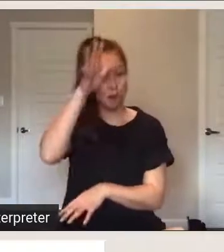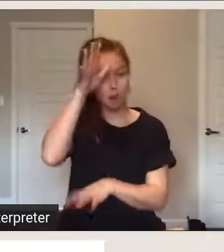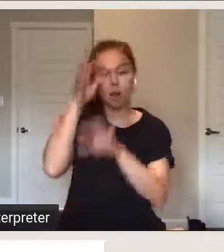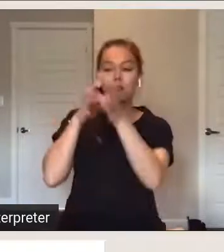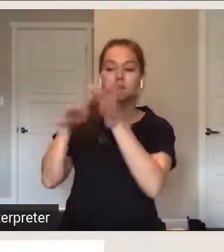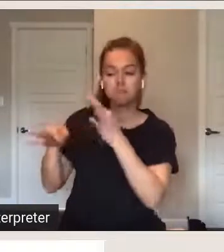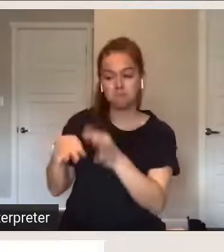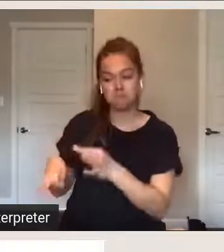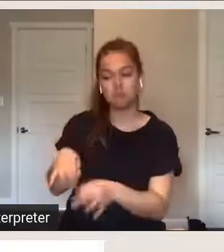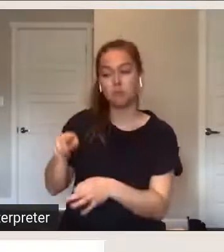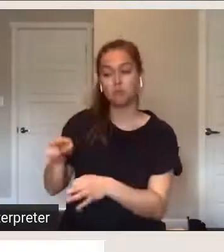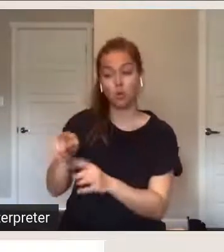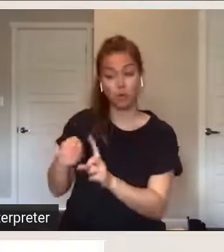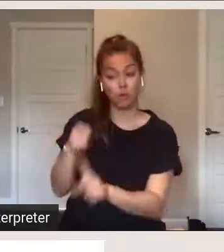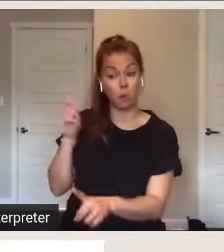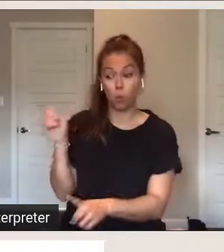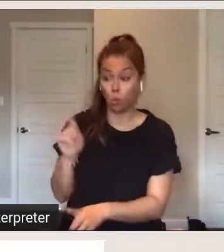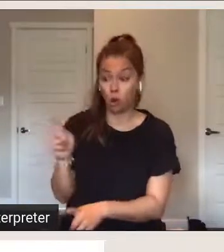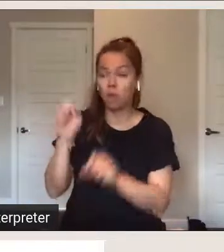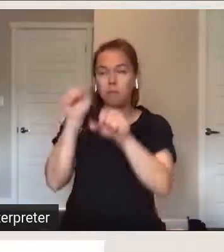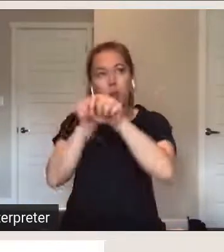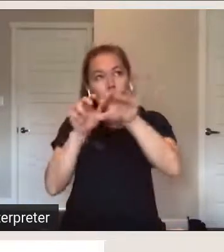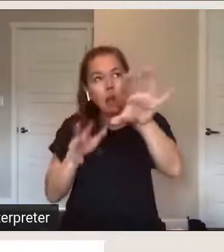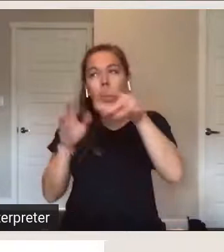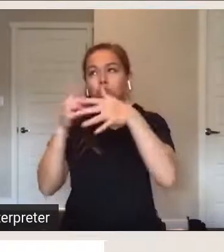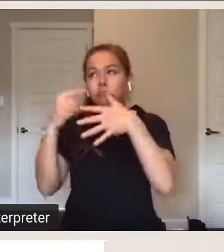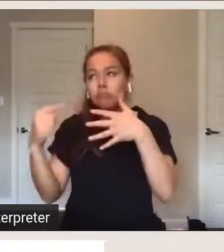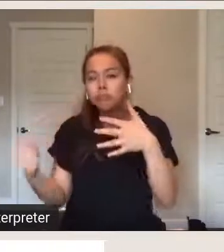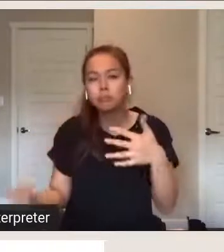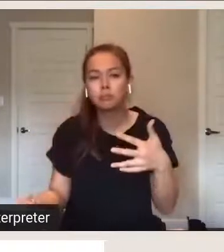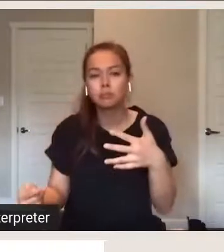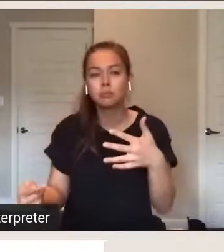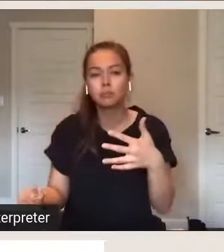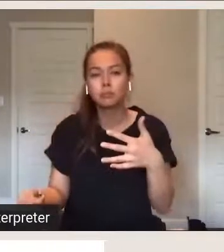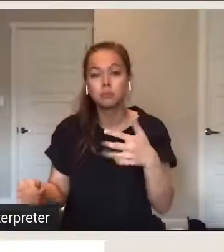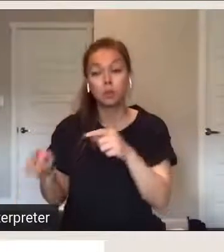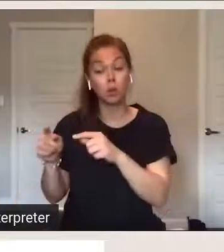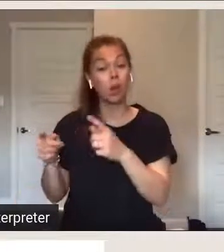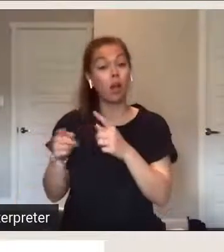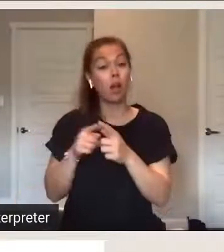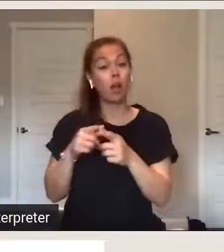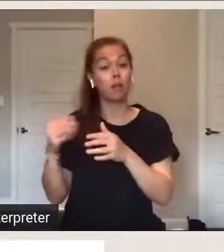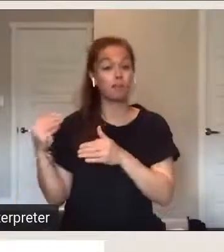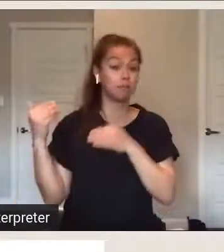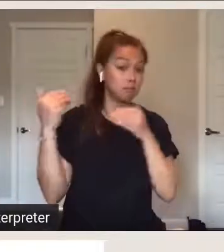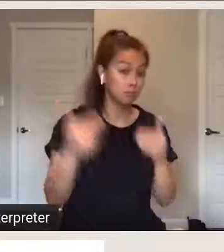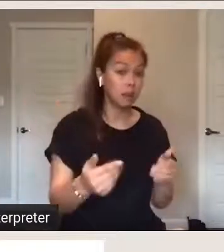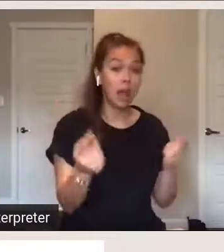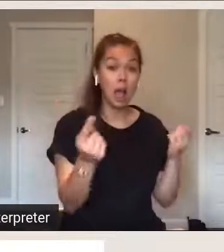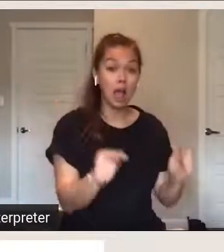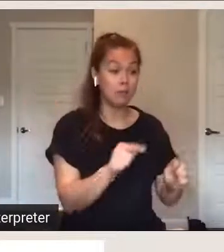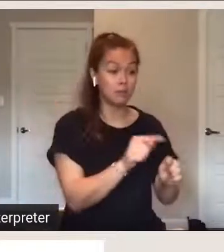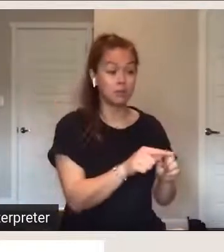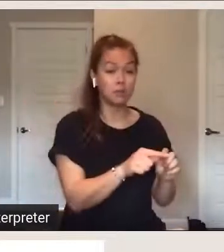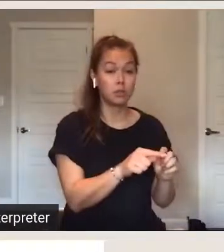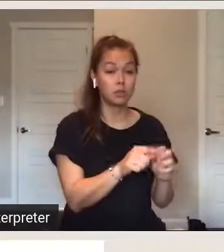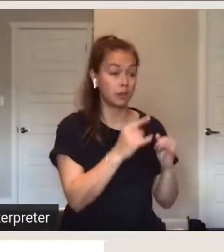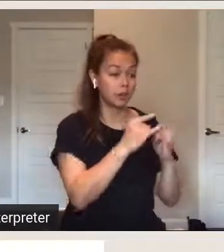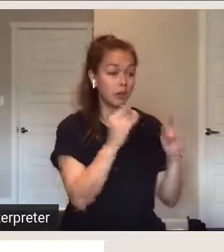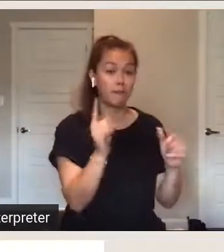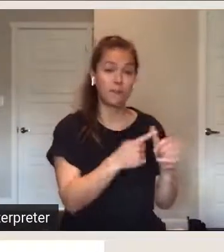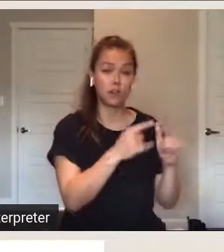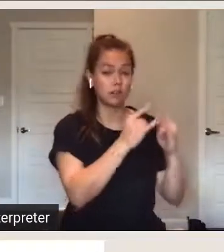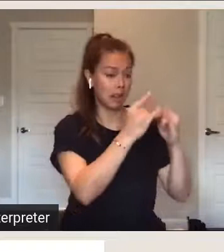place. However, on her first camping trip in New Mexico, which is so far away from that, that's where she